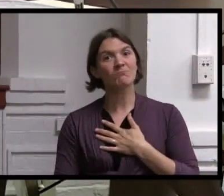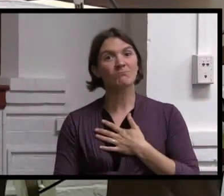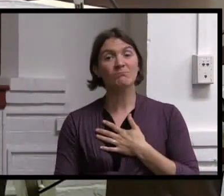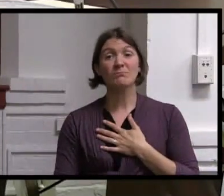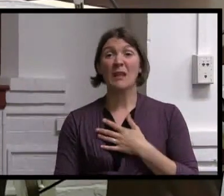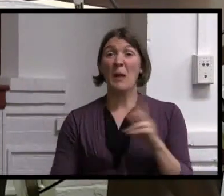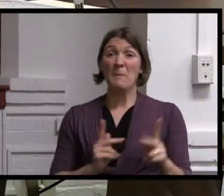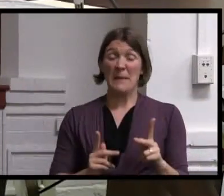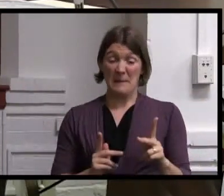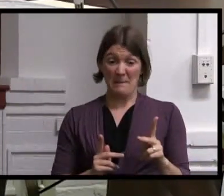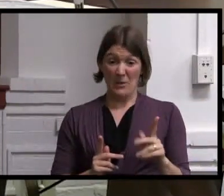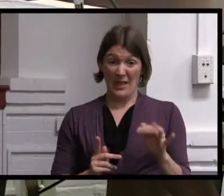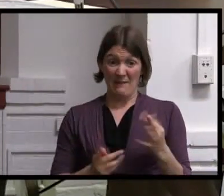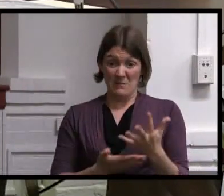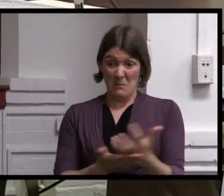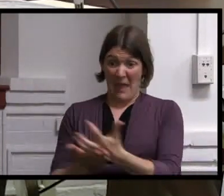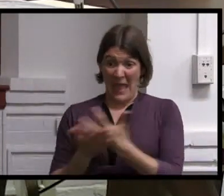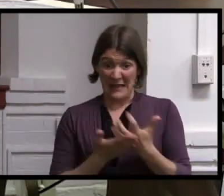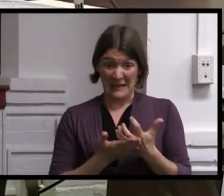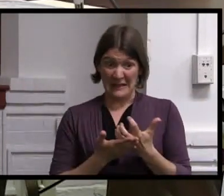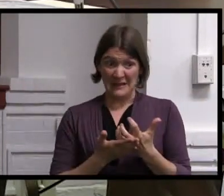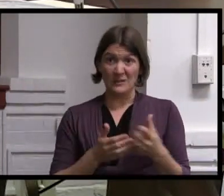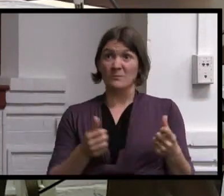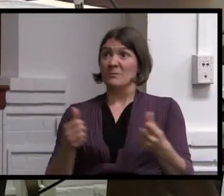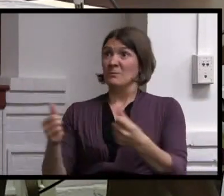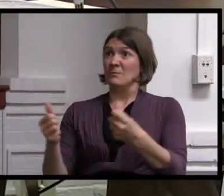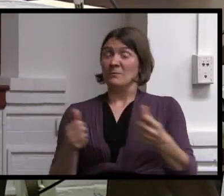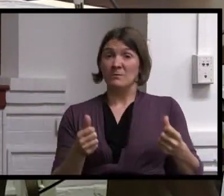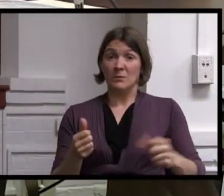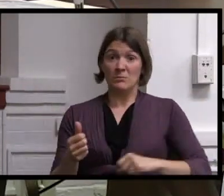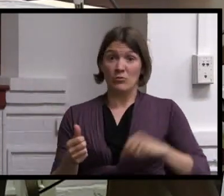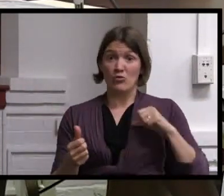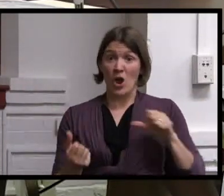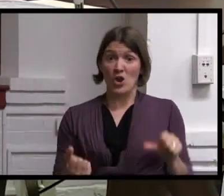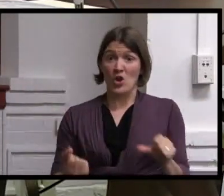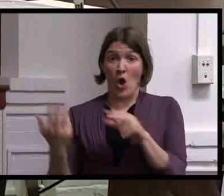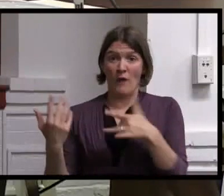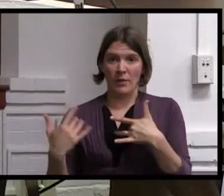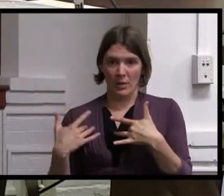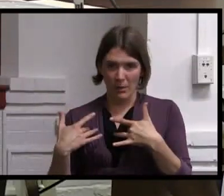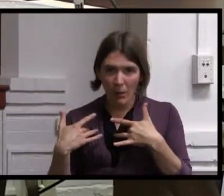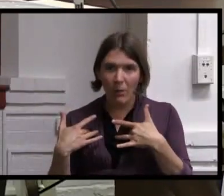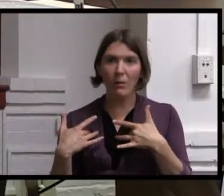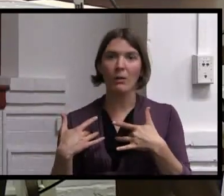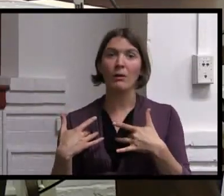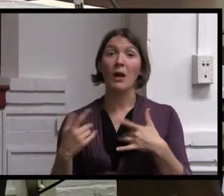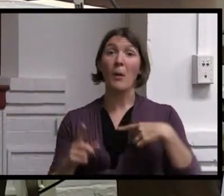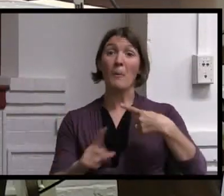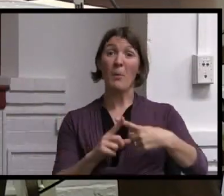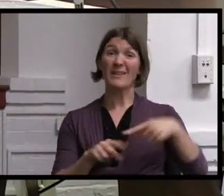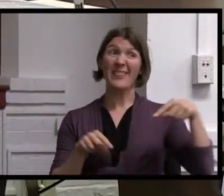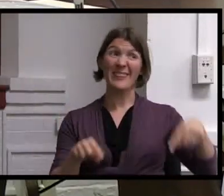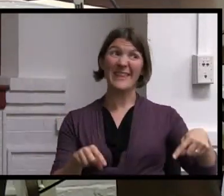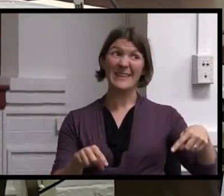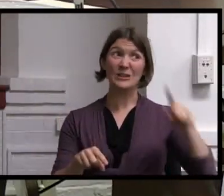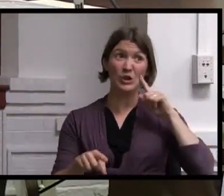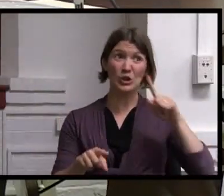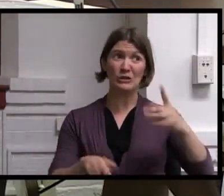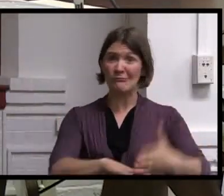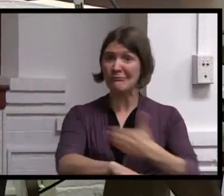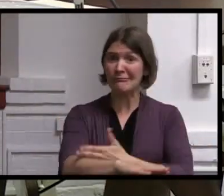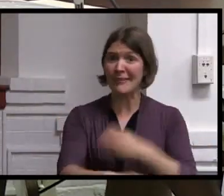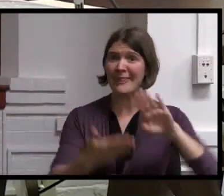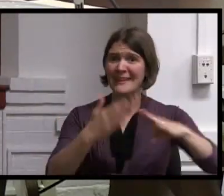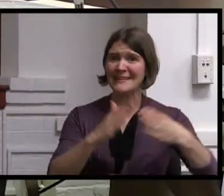folks' dignity to sit out on the street. I also think that it could be a boon for Brattleboro as well. I don't know, if